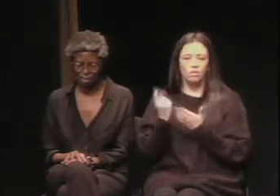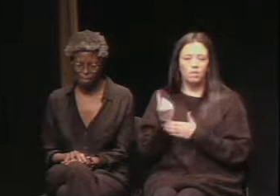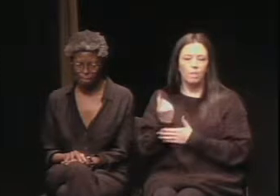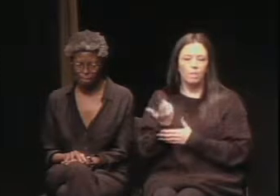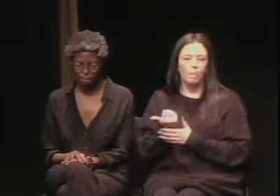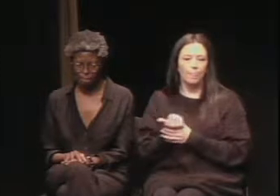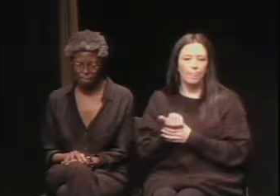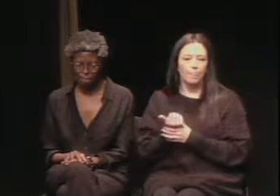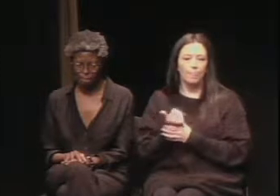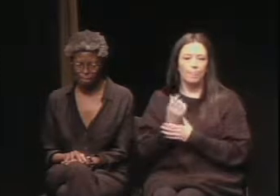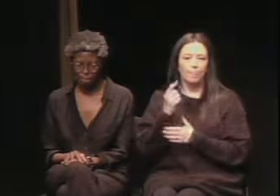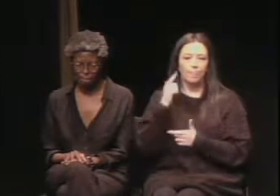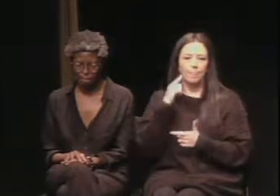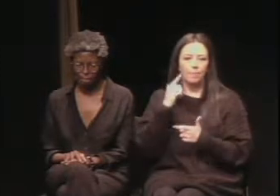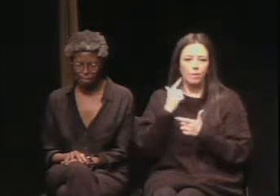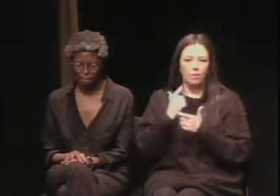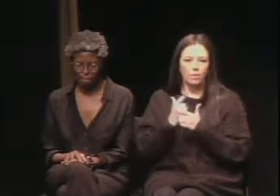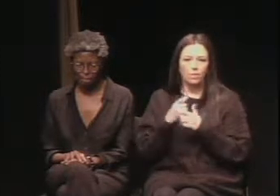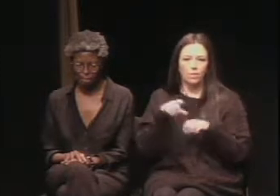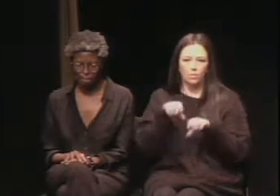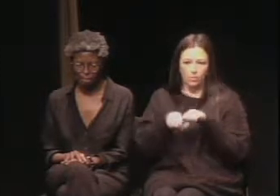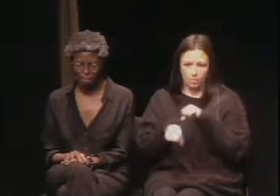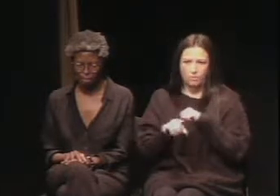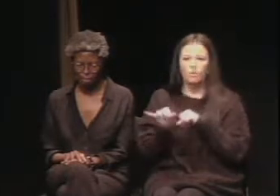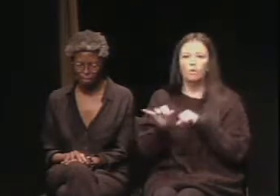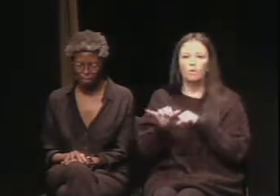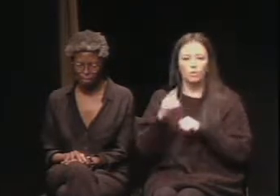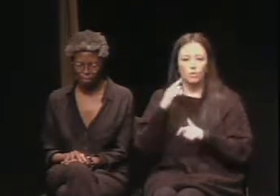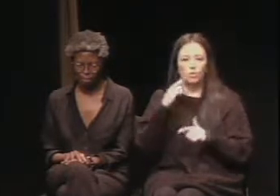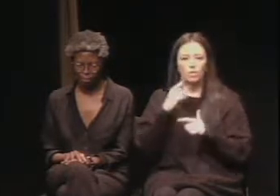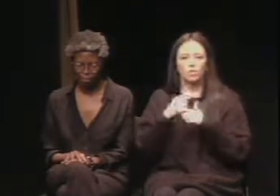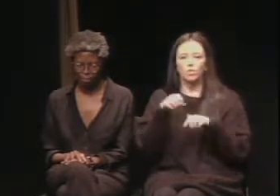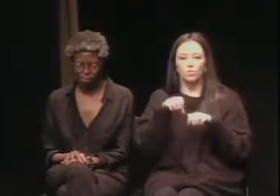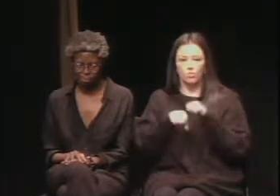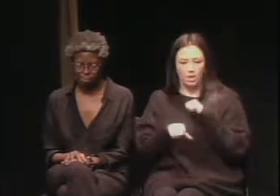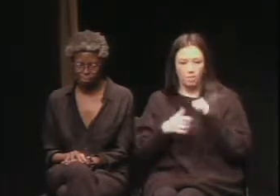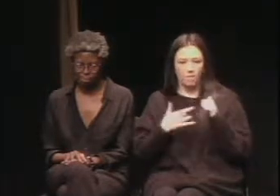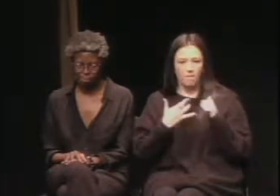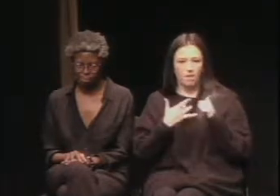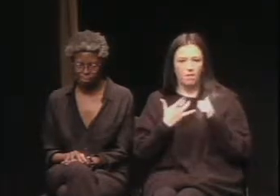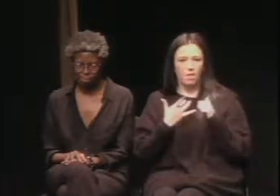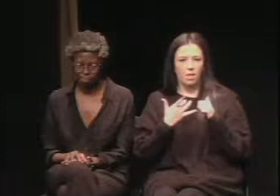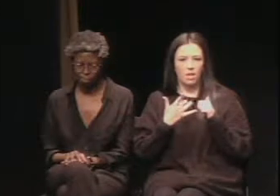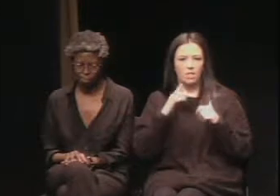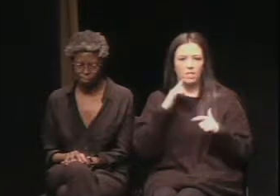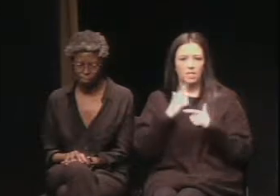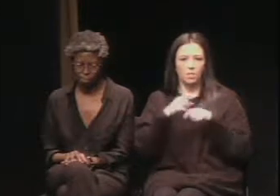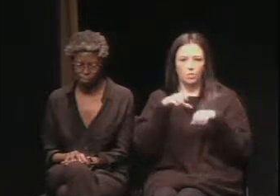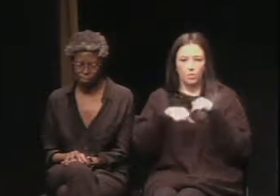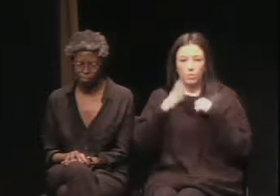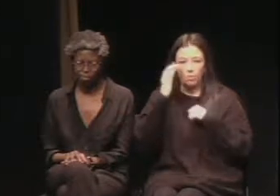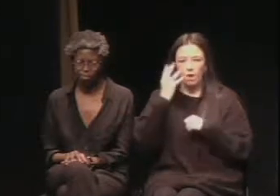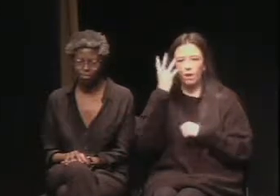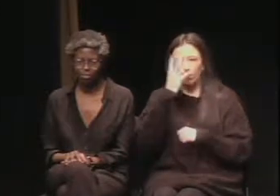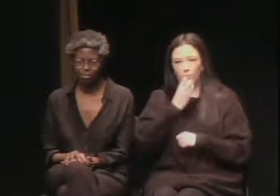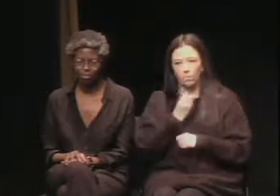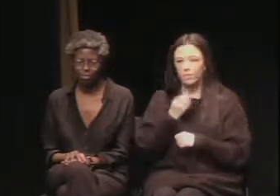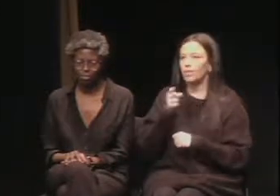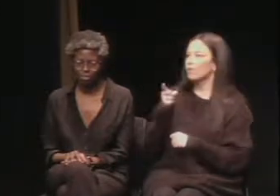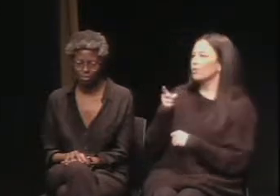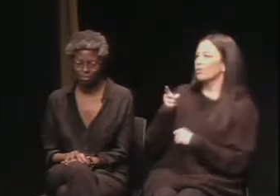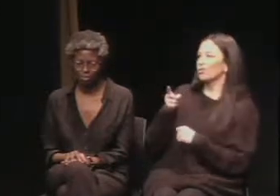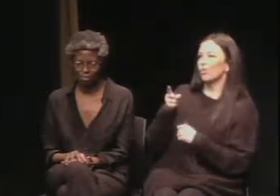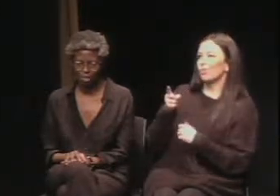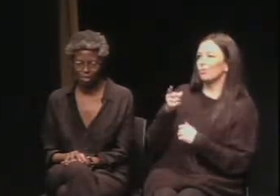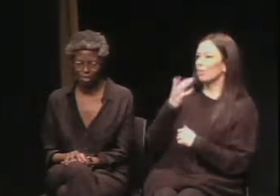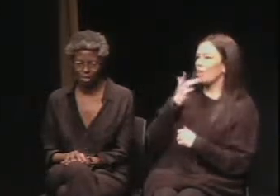said her sister was raped, right? Her sister was raped, and she felt like her sister was raped because she was beautiful. Mm-hmm. And Sonia was like, spared. I